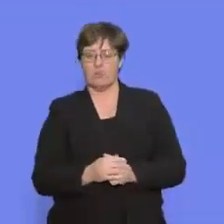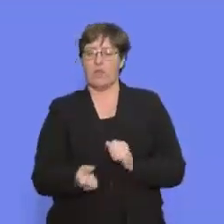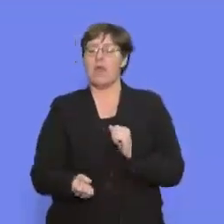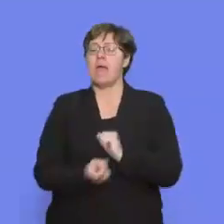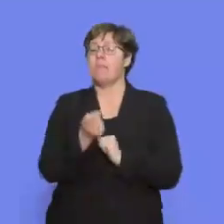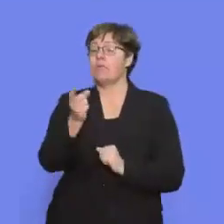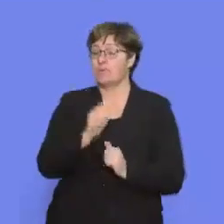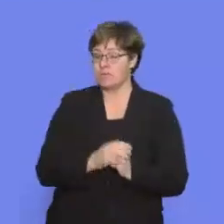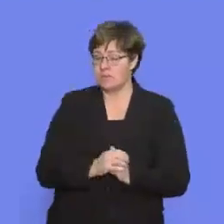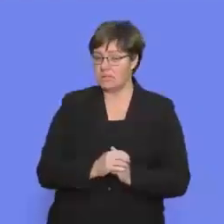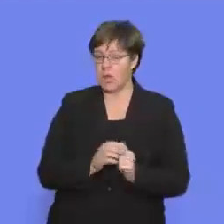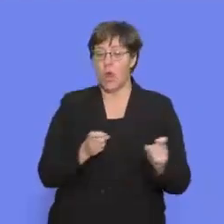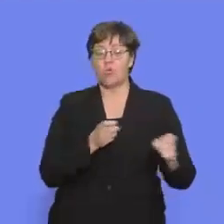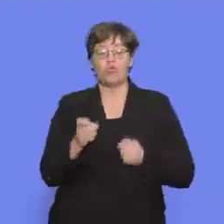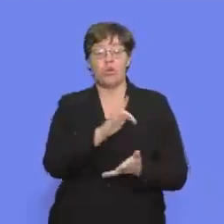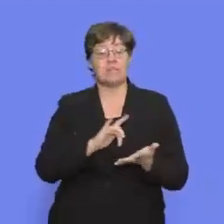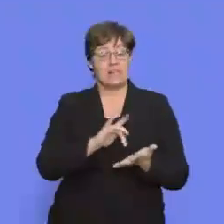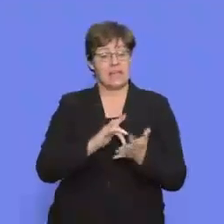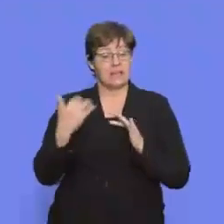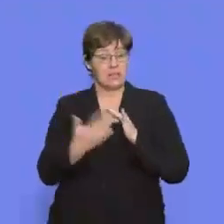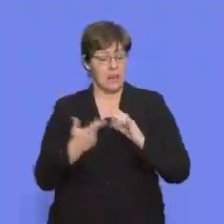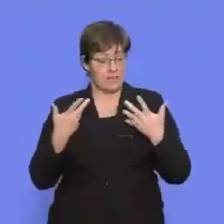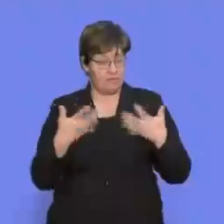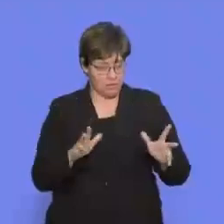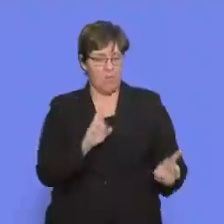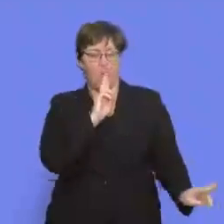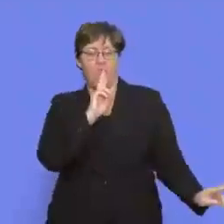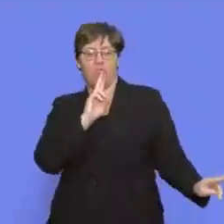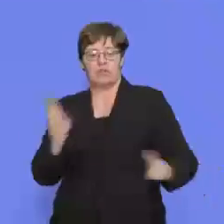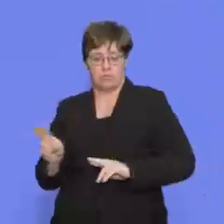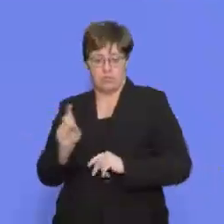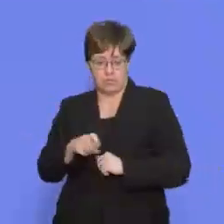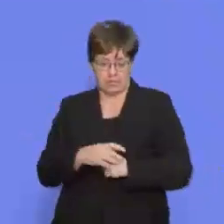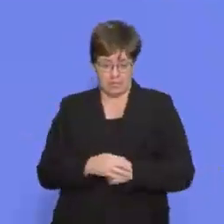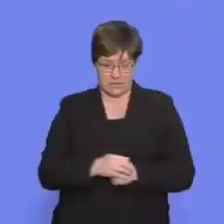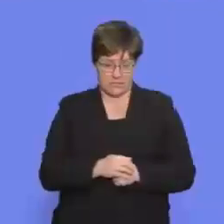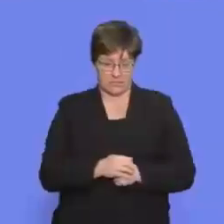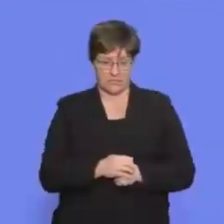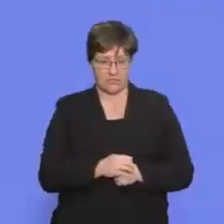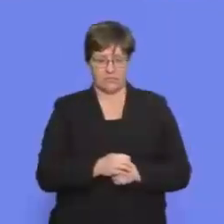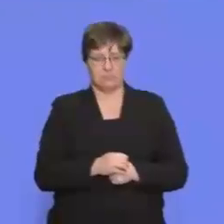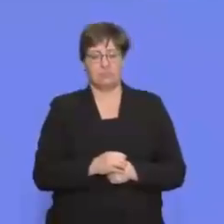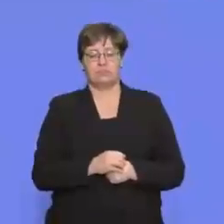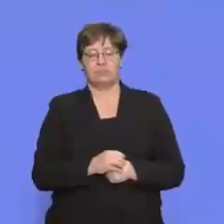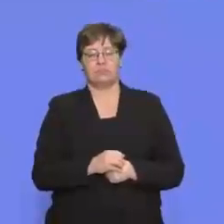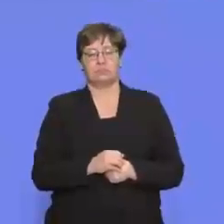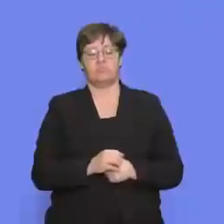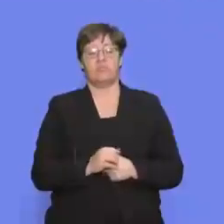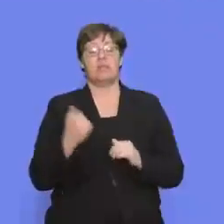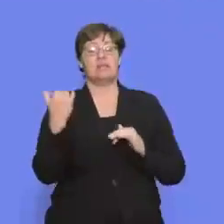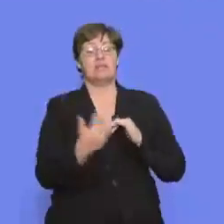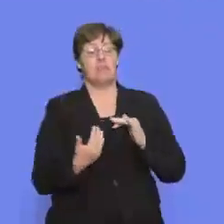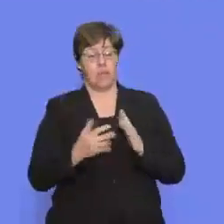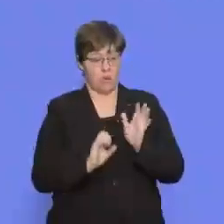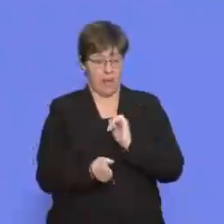is stimulated need to respond. Once the stimulation takes place, there must be